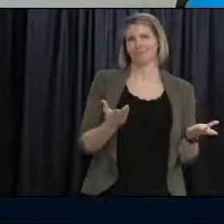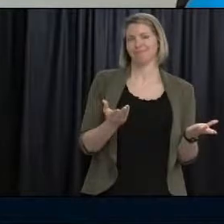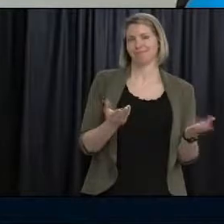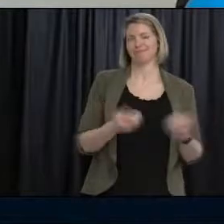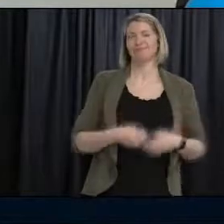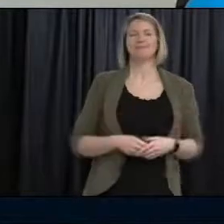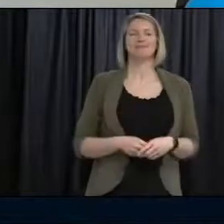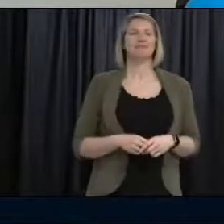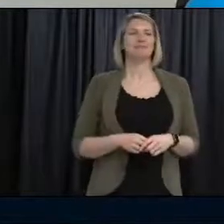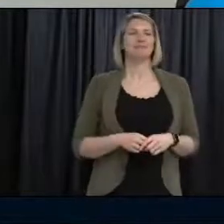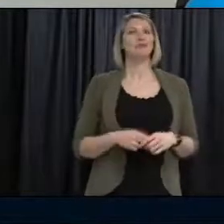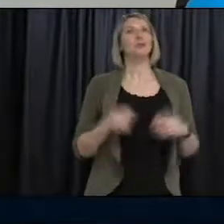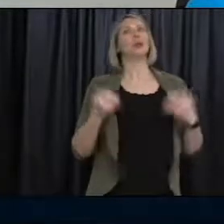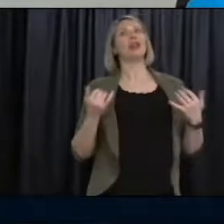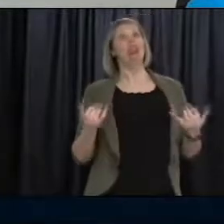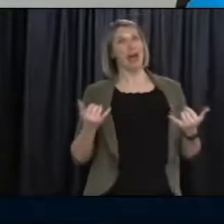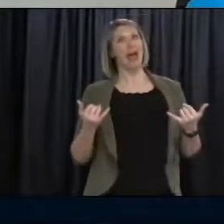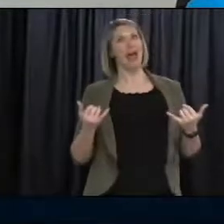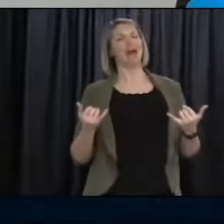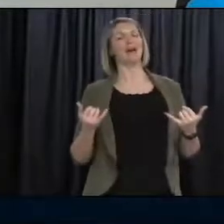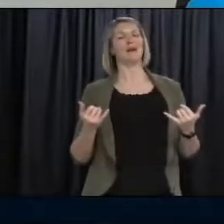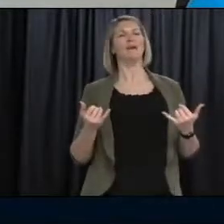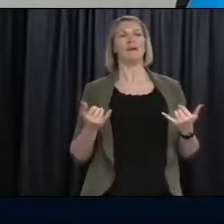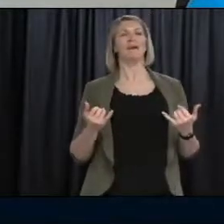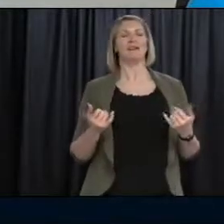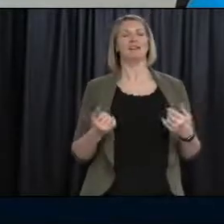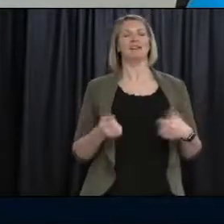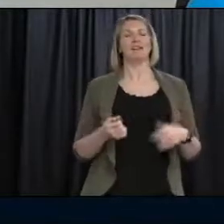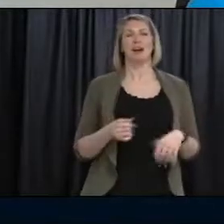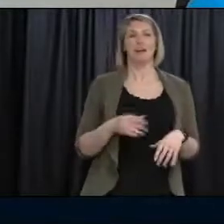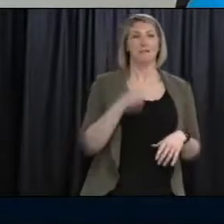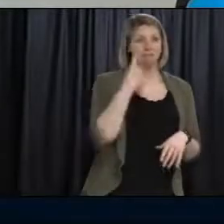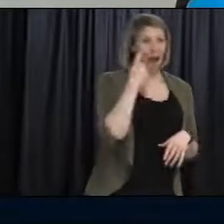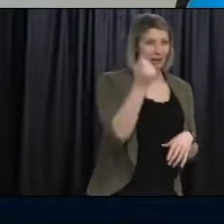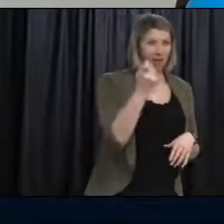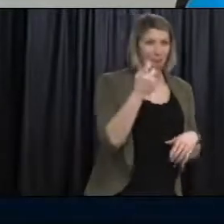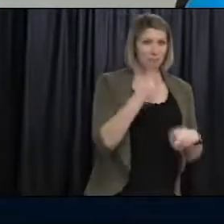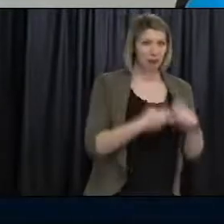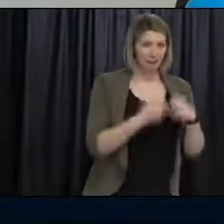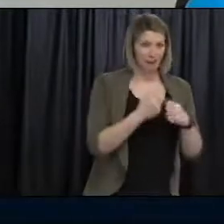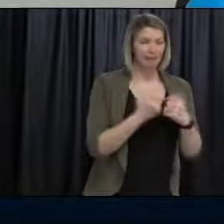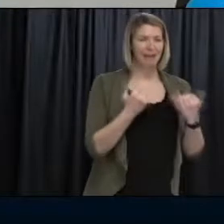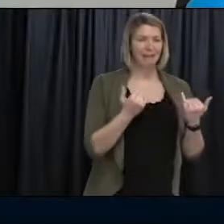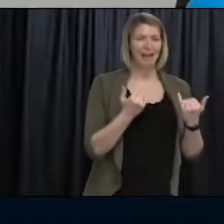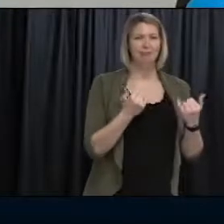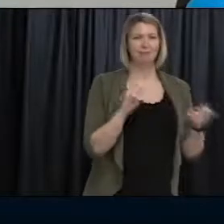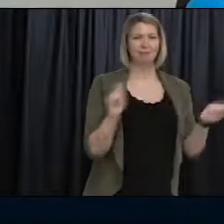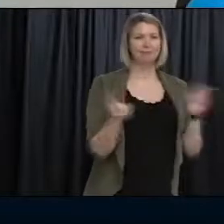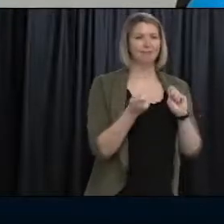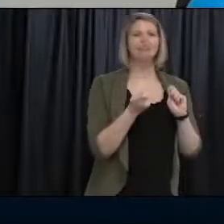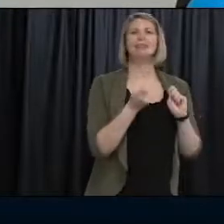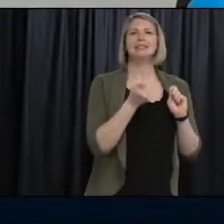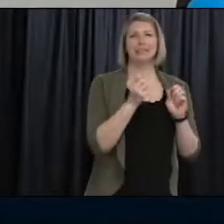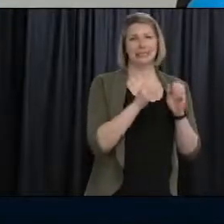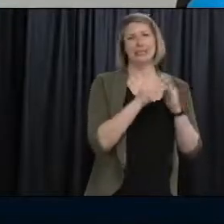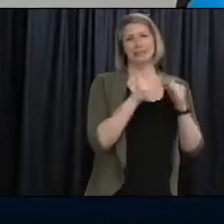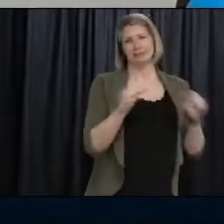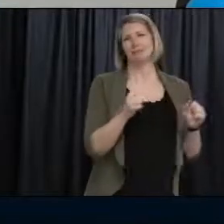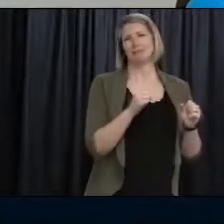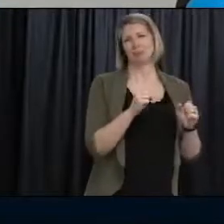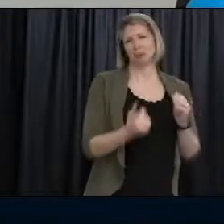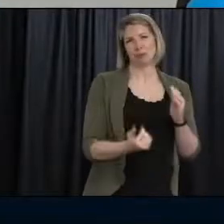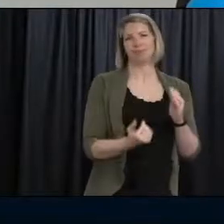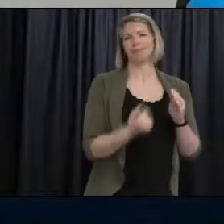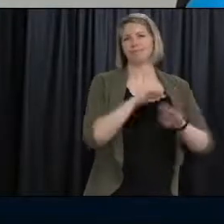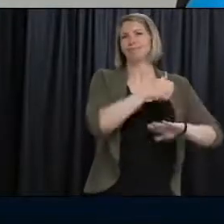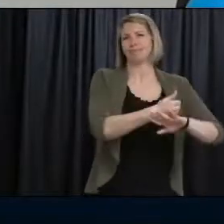however, to narrow that down is we have a system in place now, or at least NLCHI have a system in place